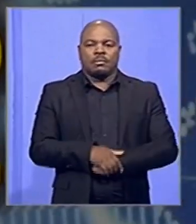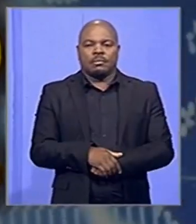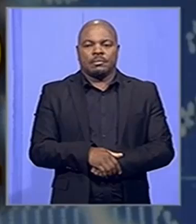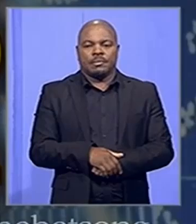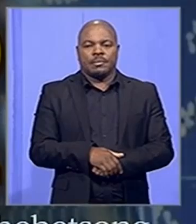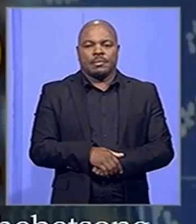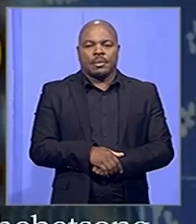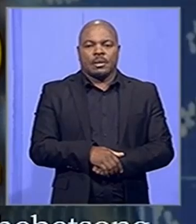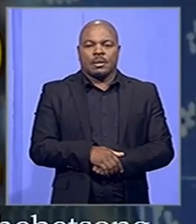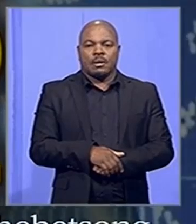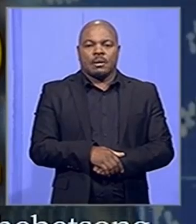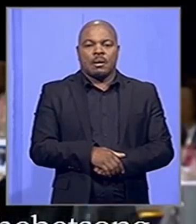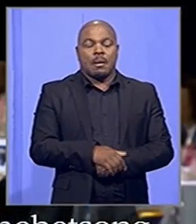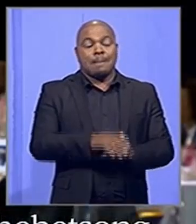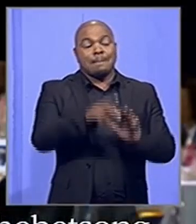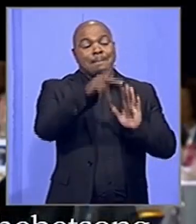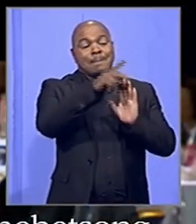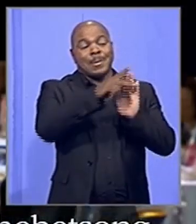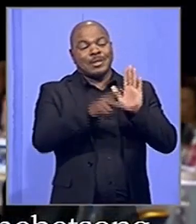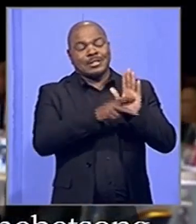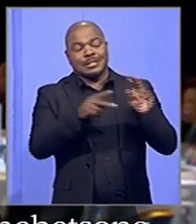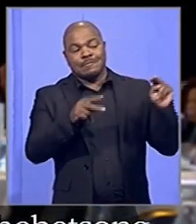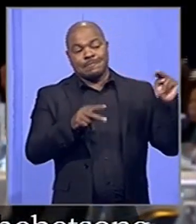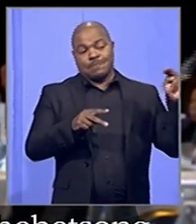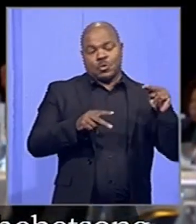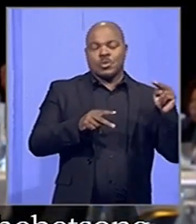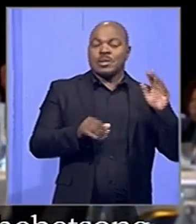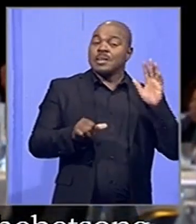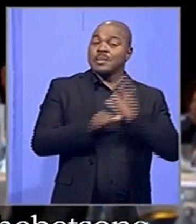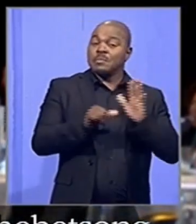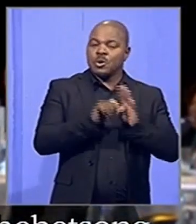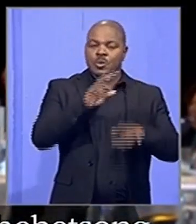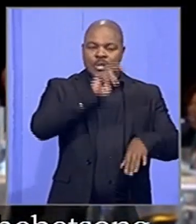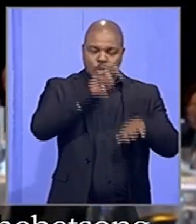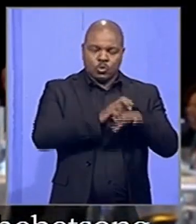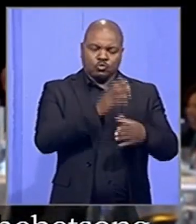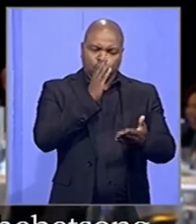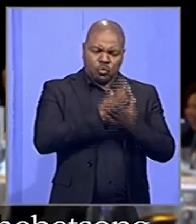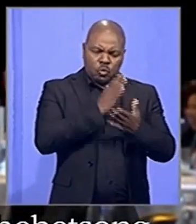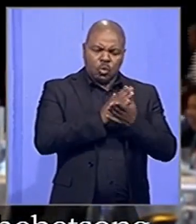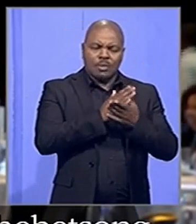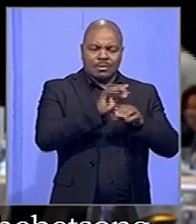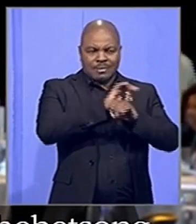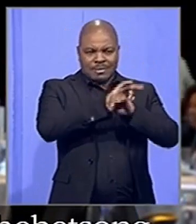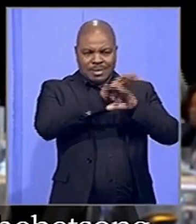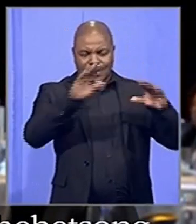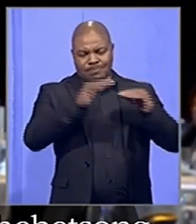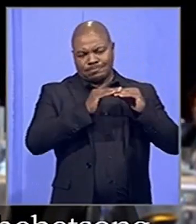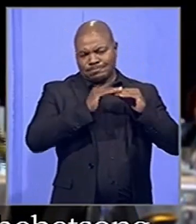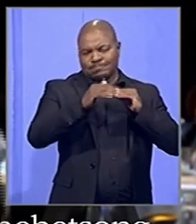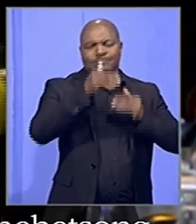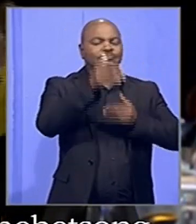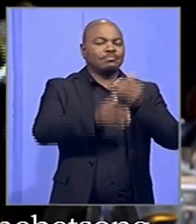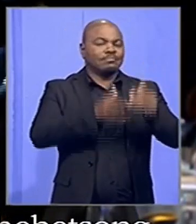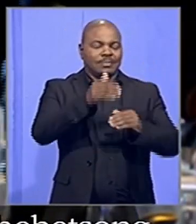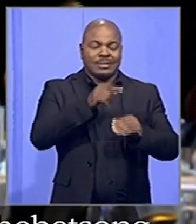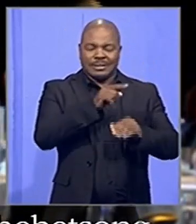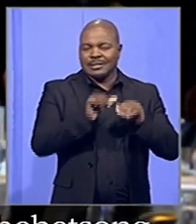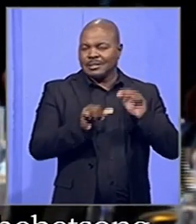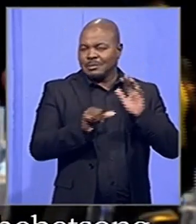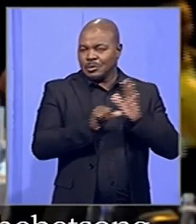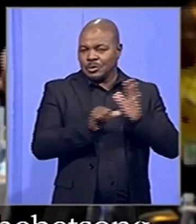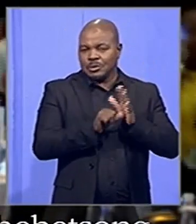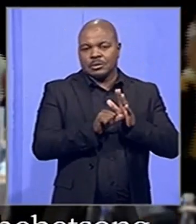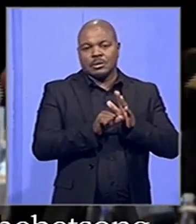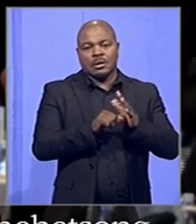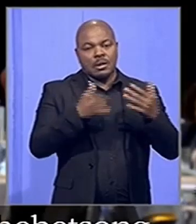What is important from a policy point of view is certainty and stability. That is very important, that what